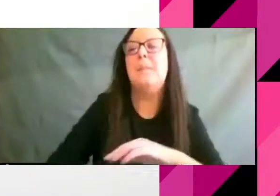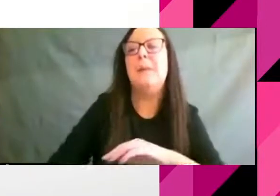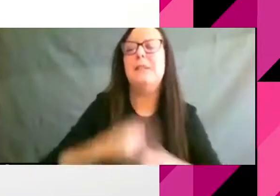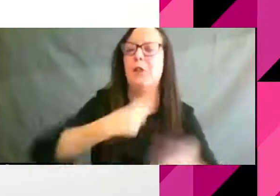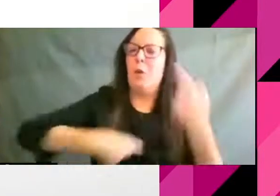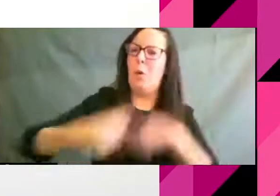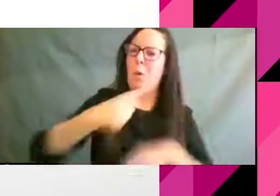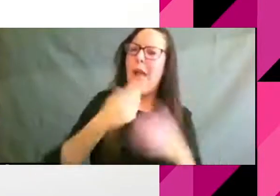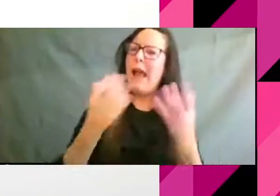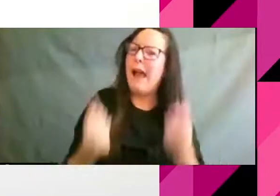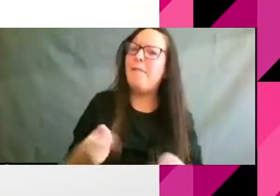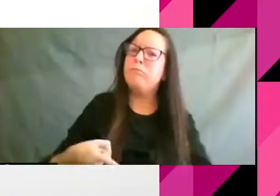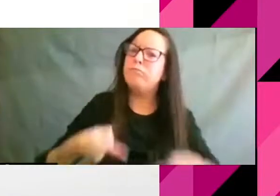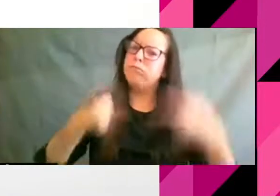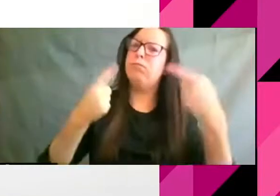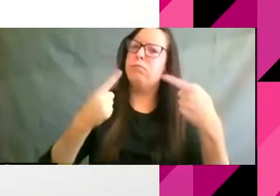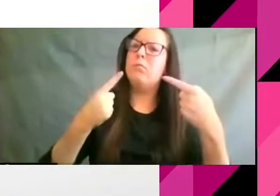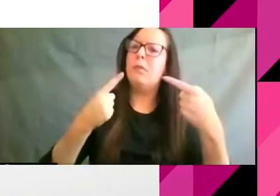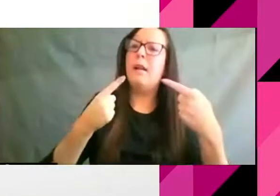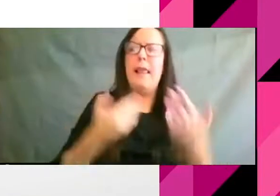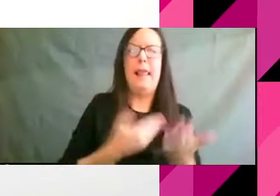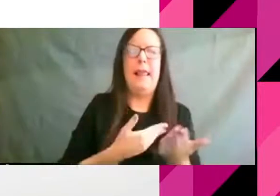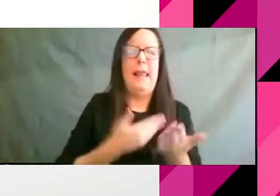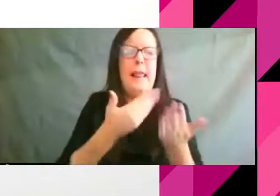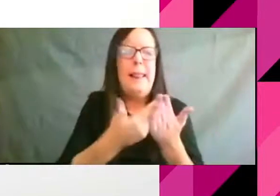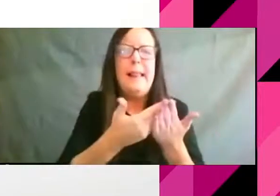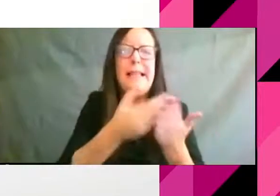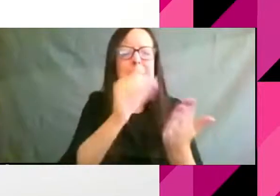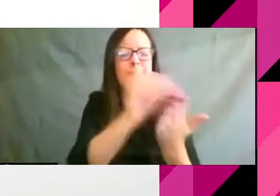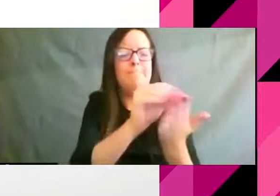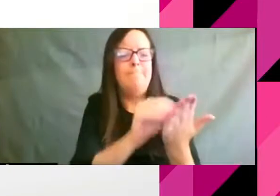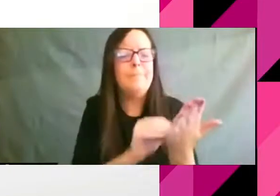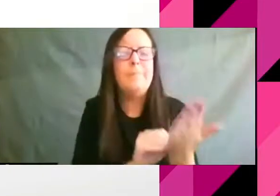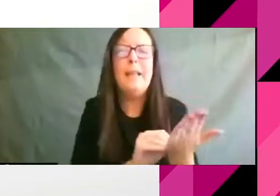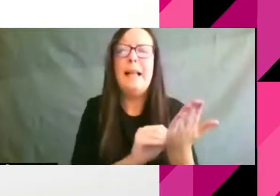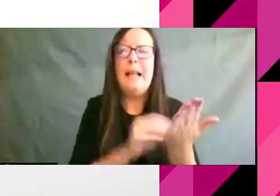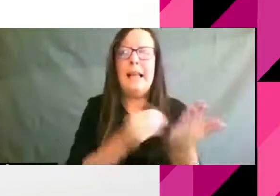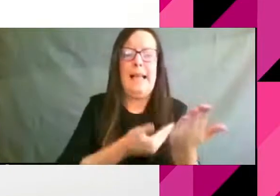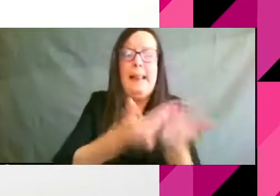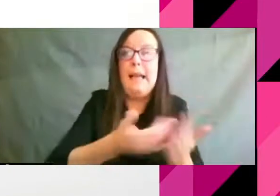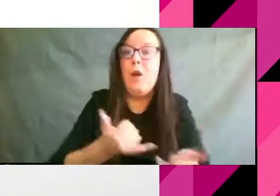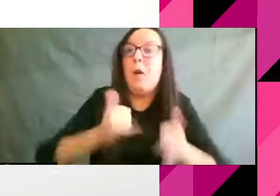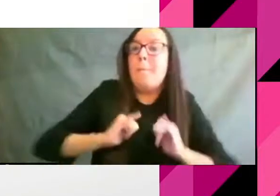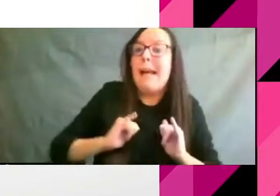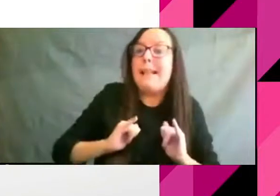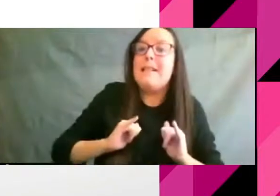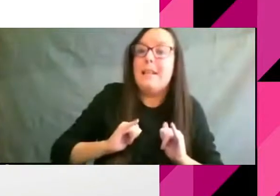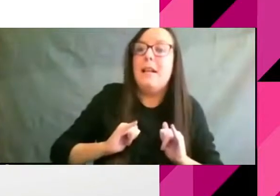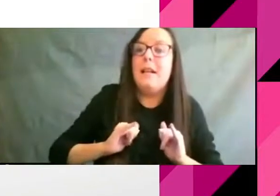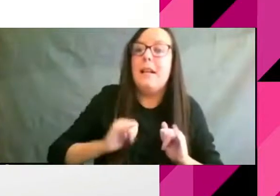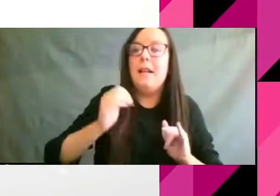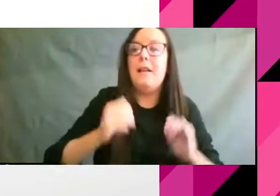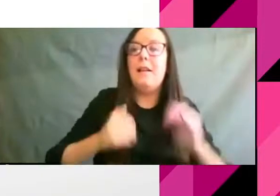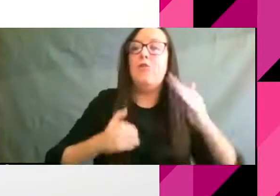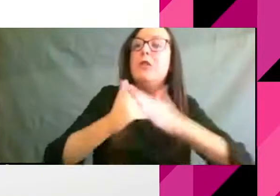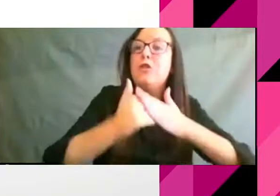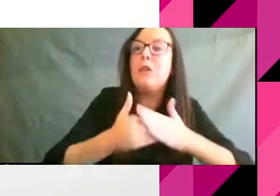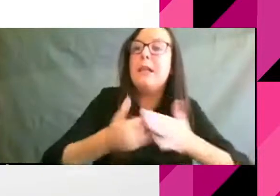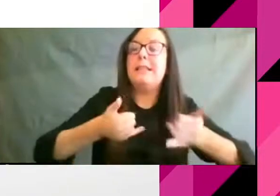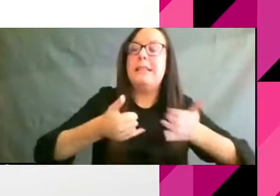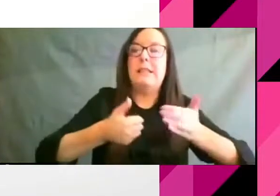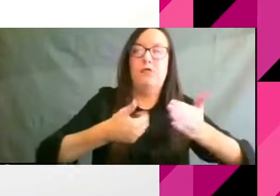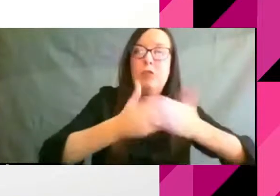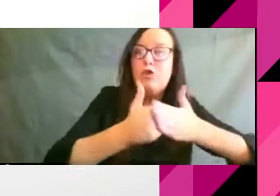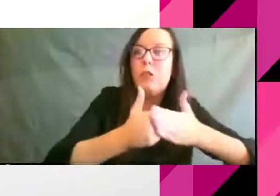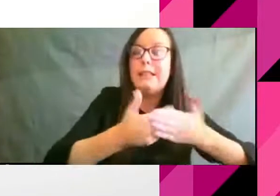challenges on legal restrictions on the exercise of legal capacity, for instance, including sometimes restrictions